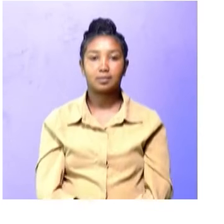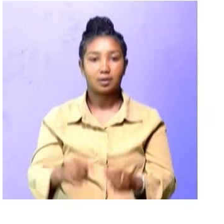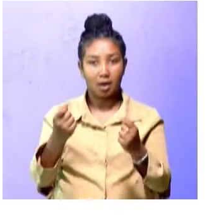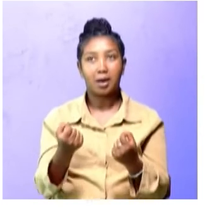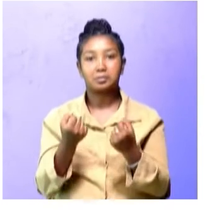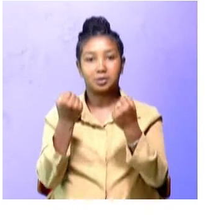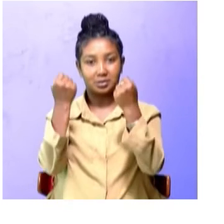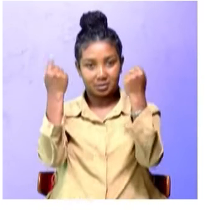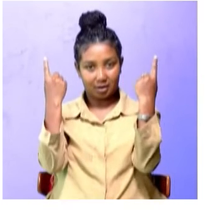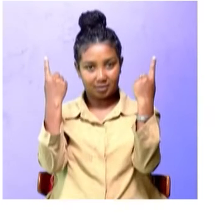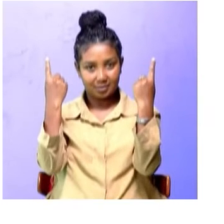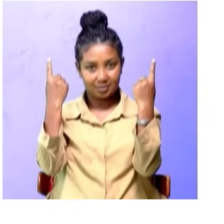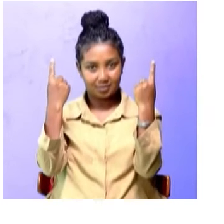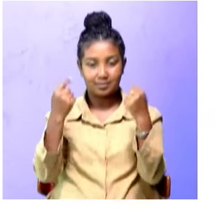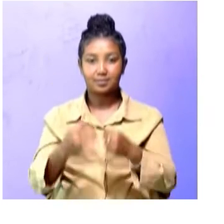understand